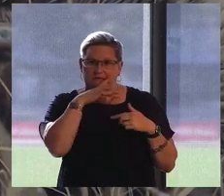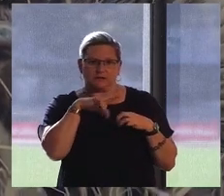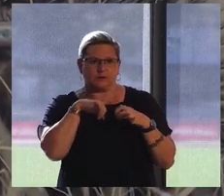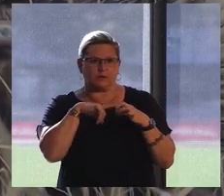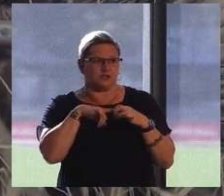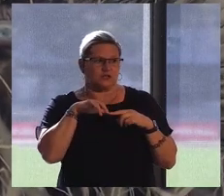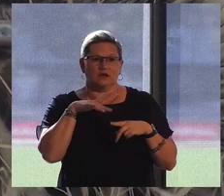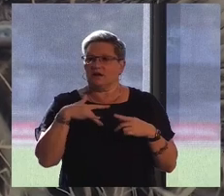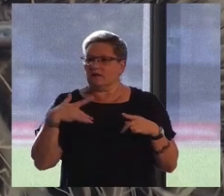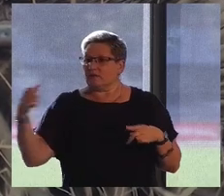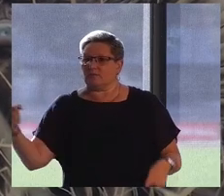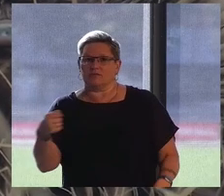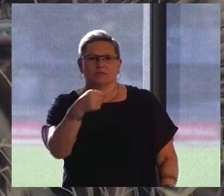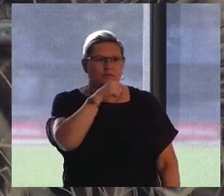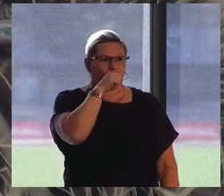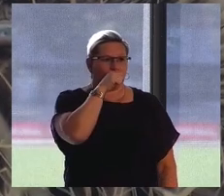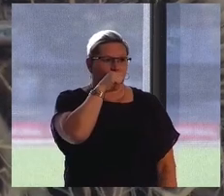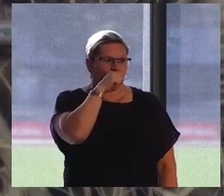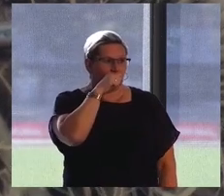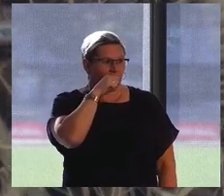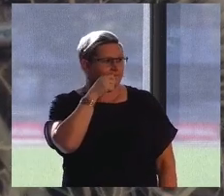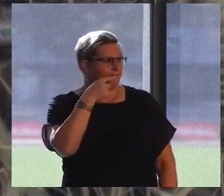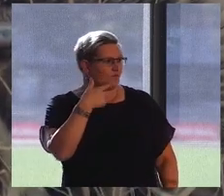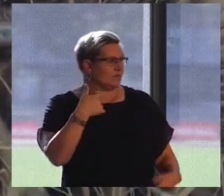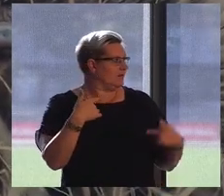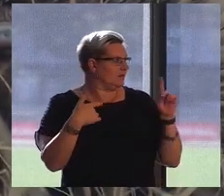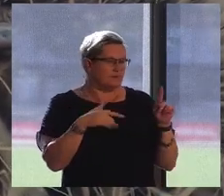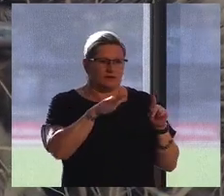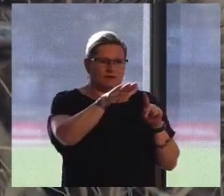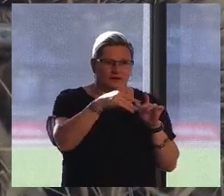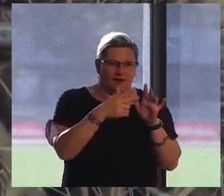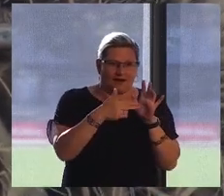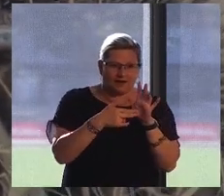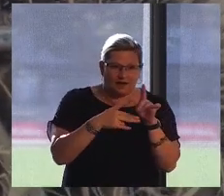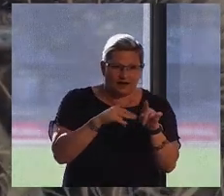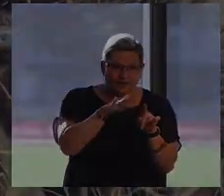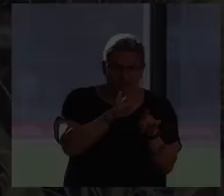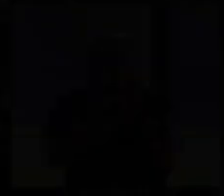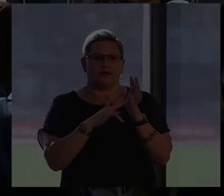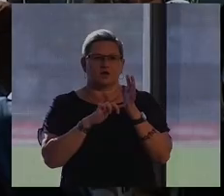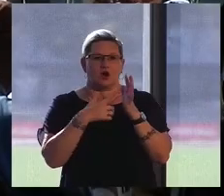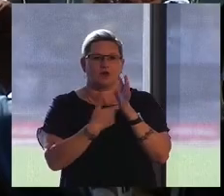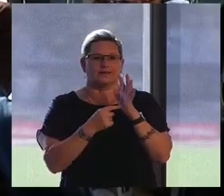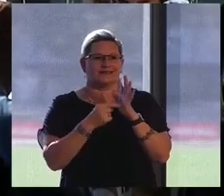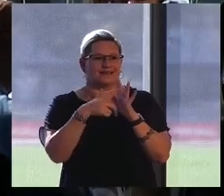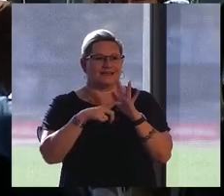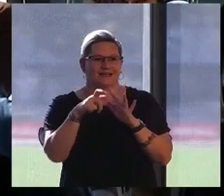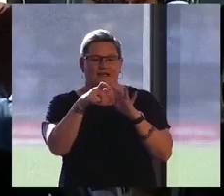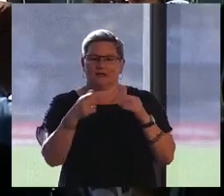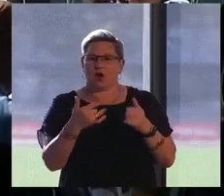with a mic. Feel free to say, Anna, this question's for you, or just put it to the floor. In the